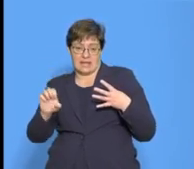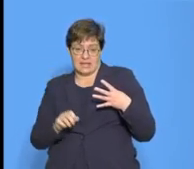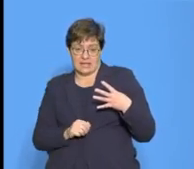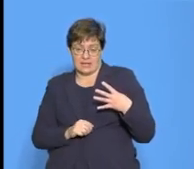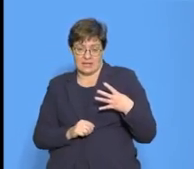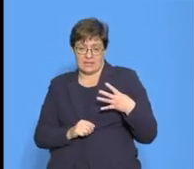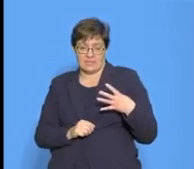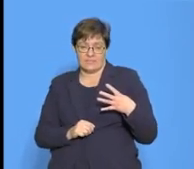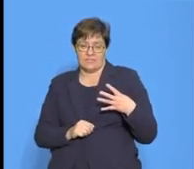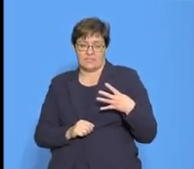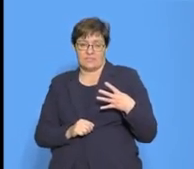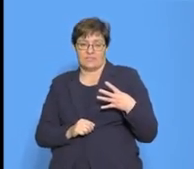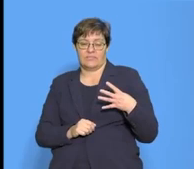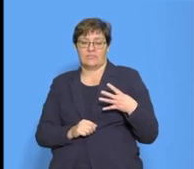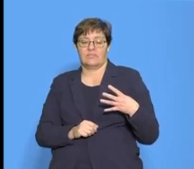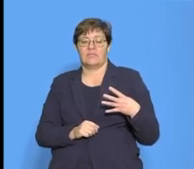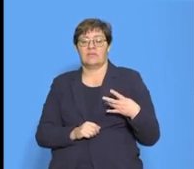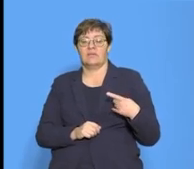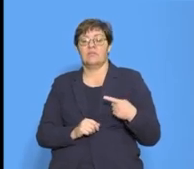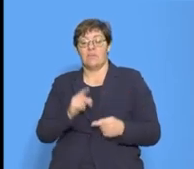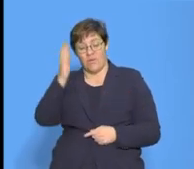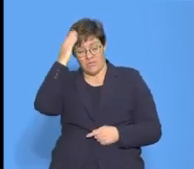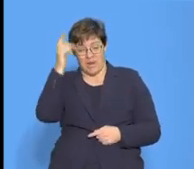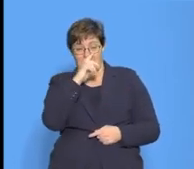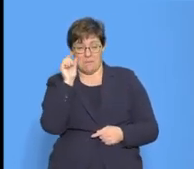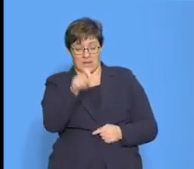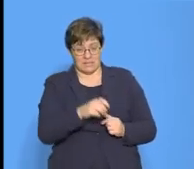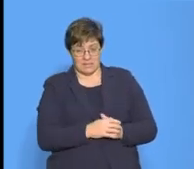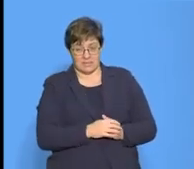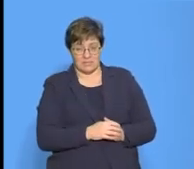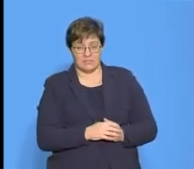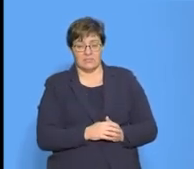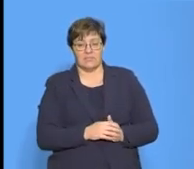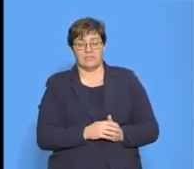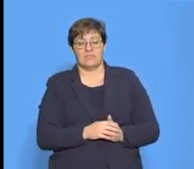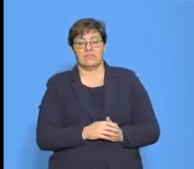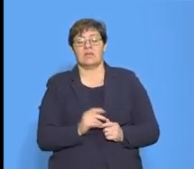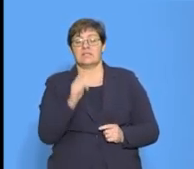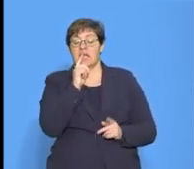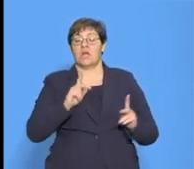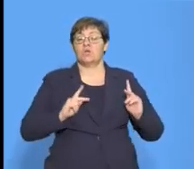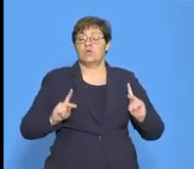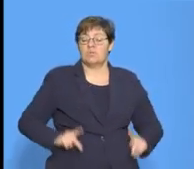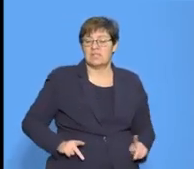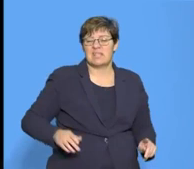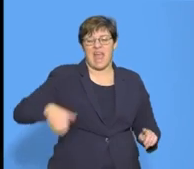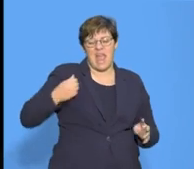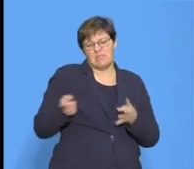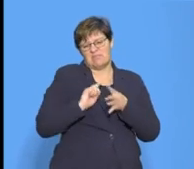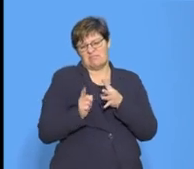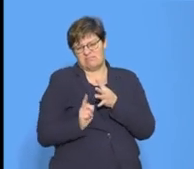or the family of Hominidae, and this name you must know. And it is